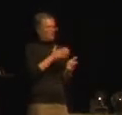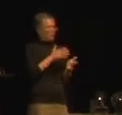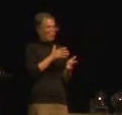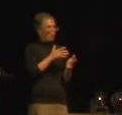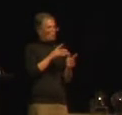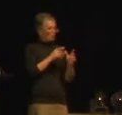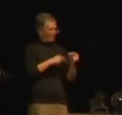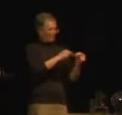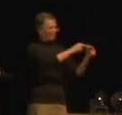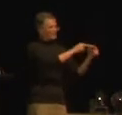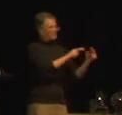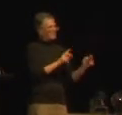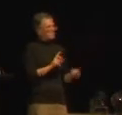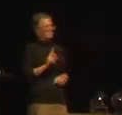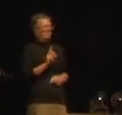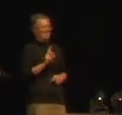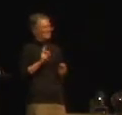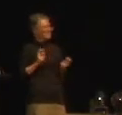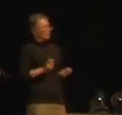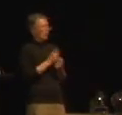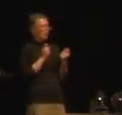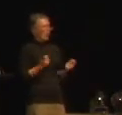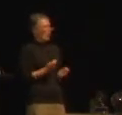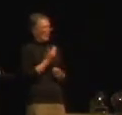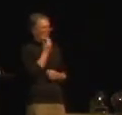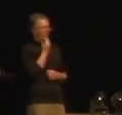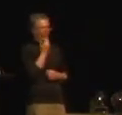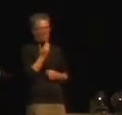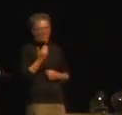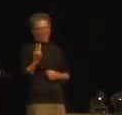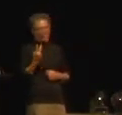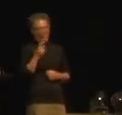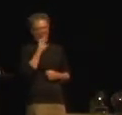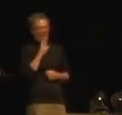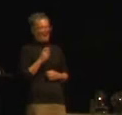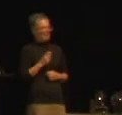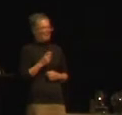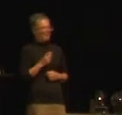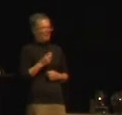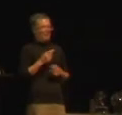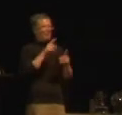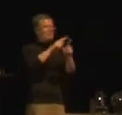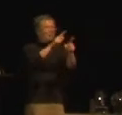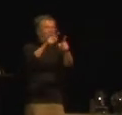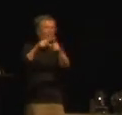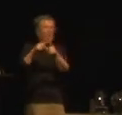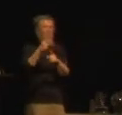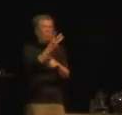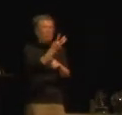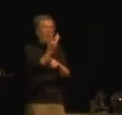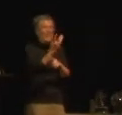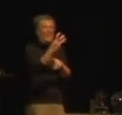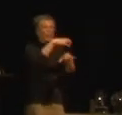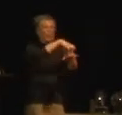dynamic, diverse, and representative collections, there aren't enough of us. And even if there were, one, two, three institutions shouldn't be responsible for